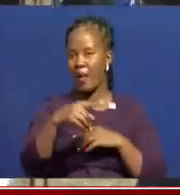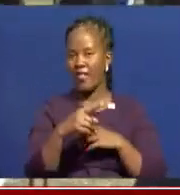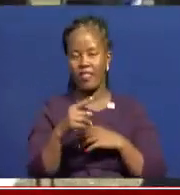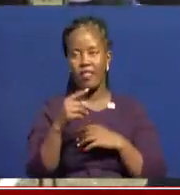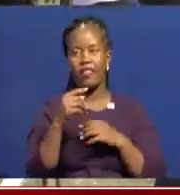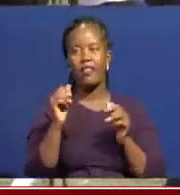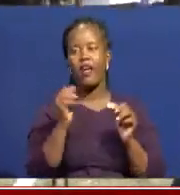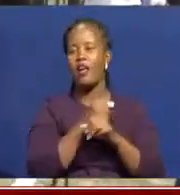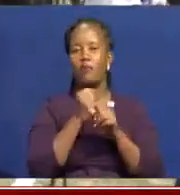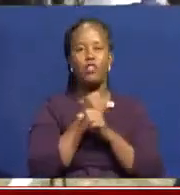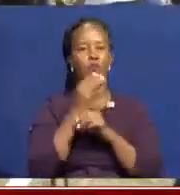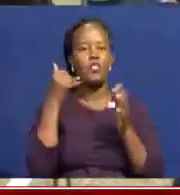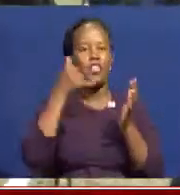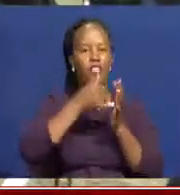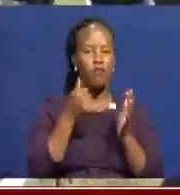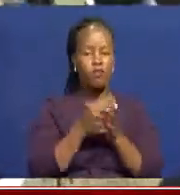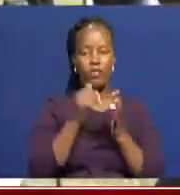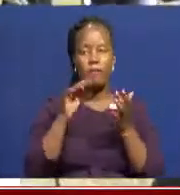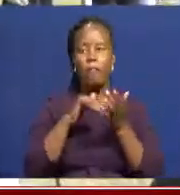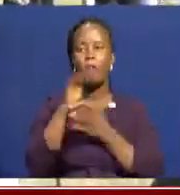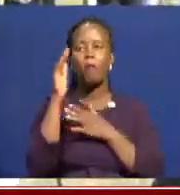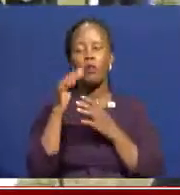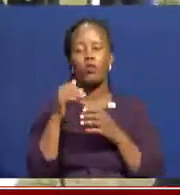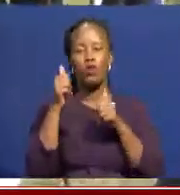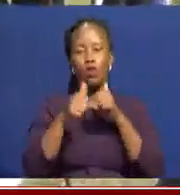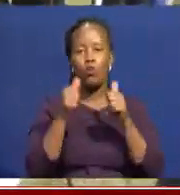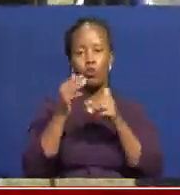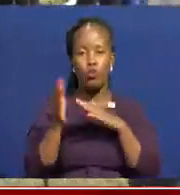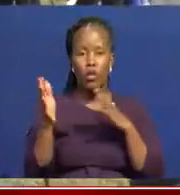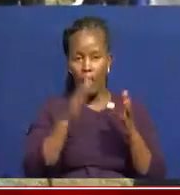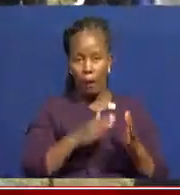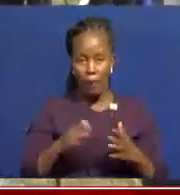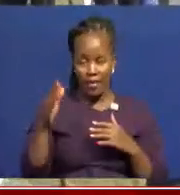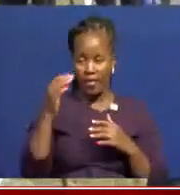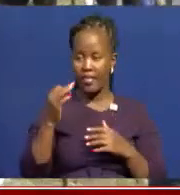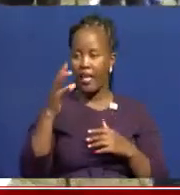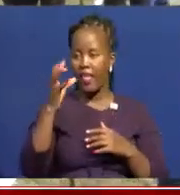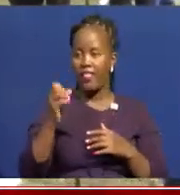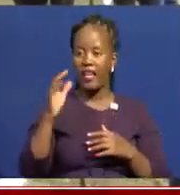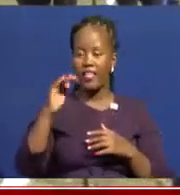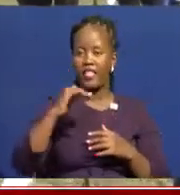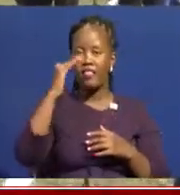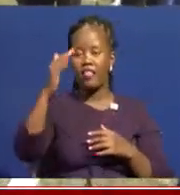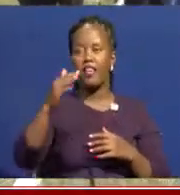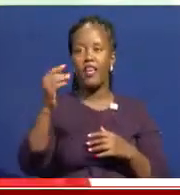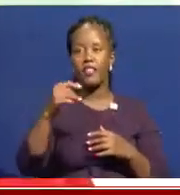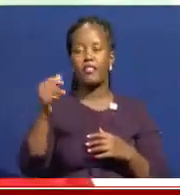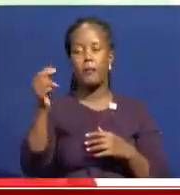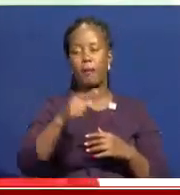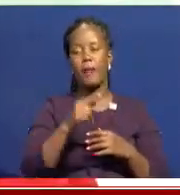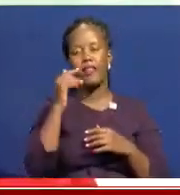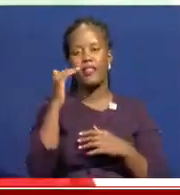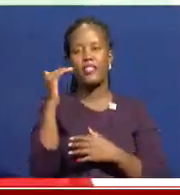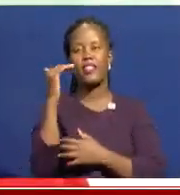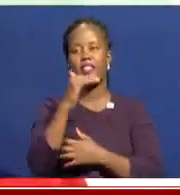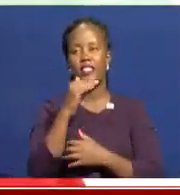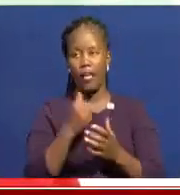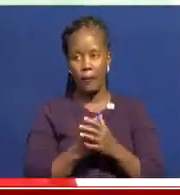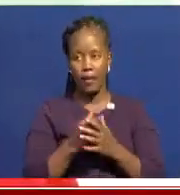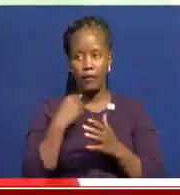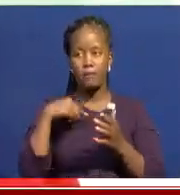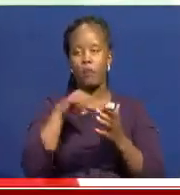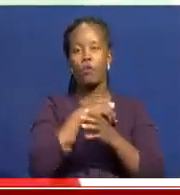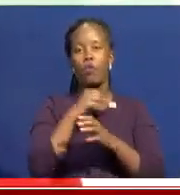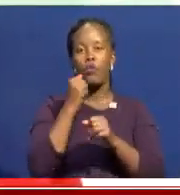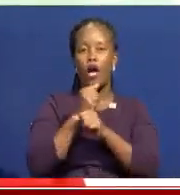participate at the World Cross Country Championships, which will be held on 30th of next month in Belgrade, Serbia. We are working closely